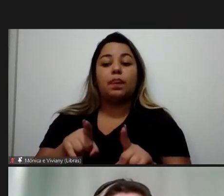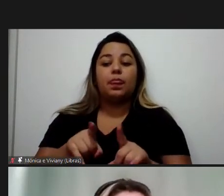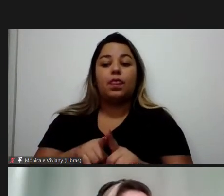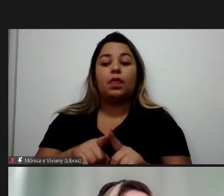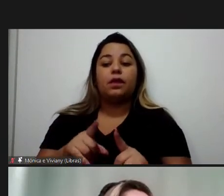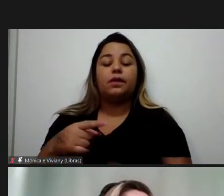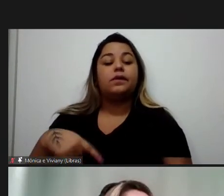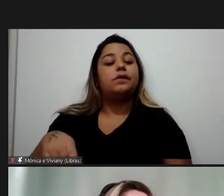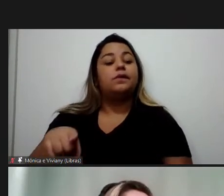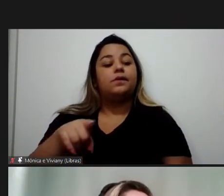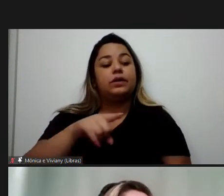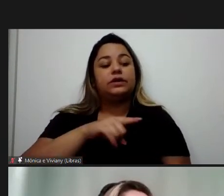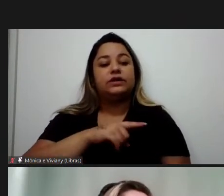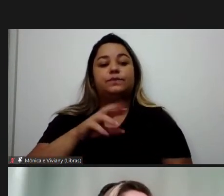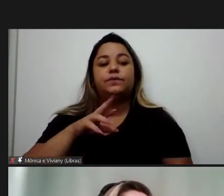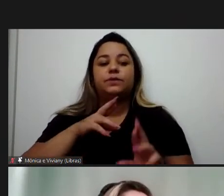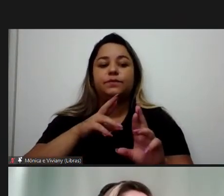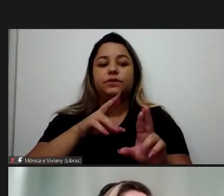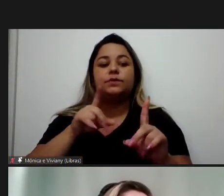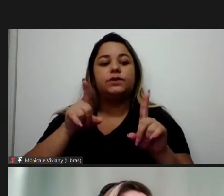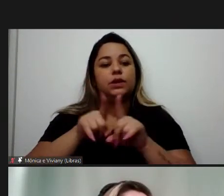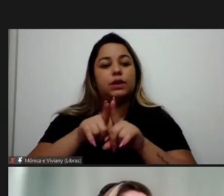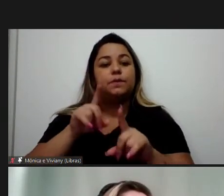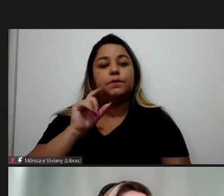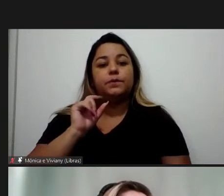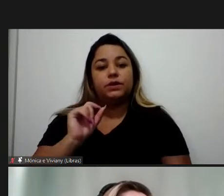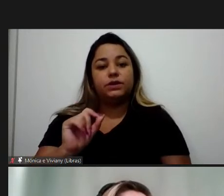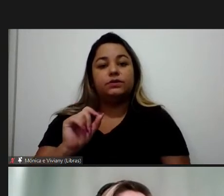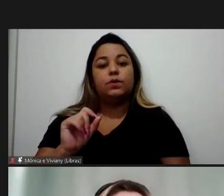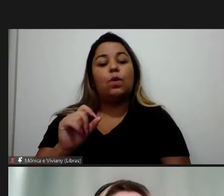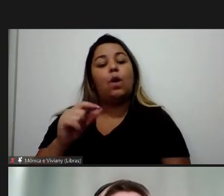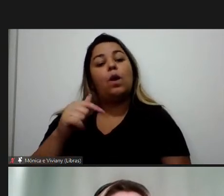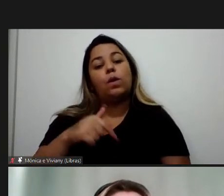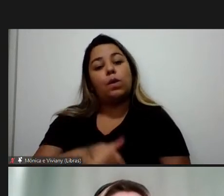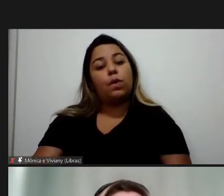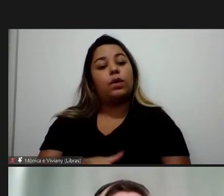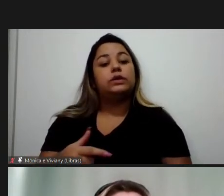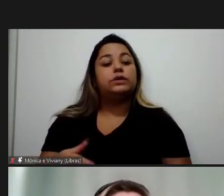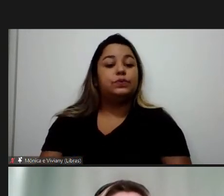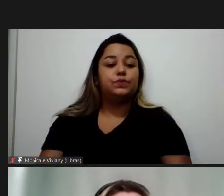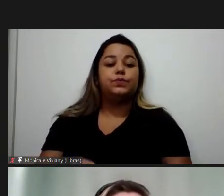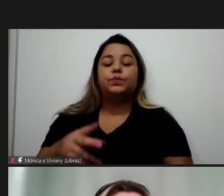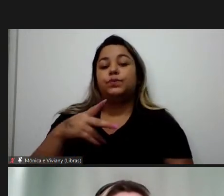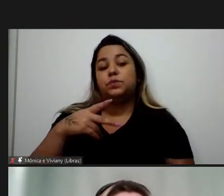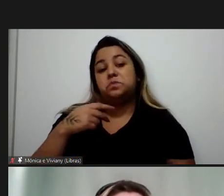can also give some good stories about Brazil.